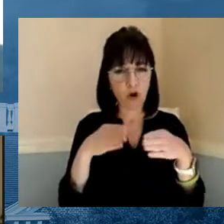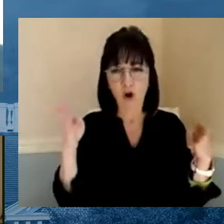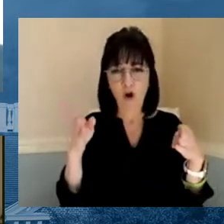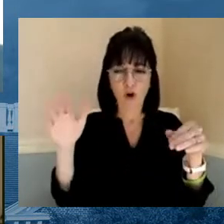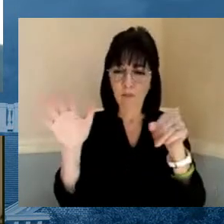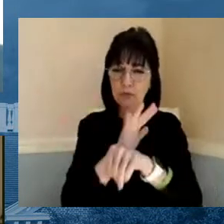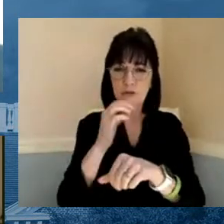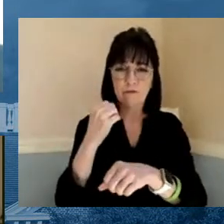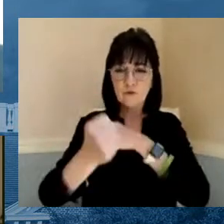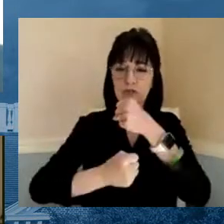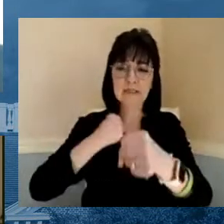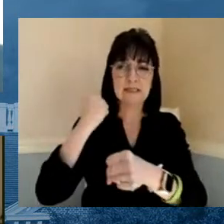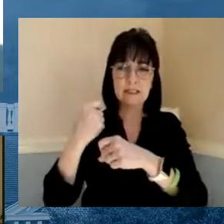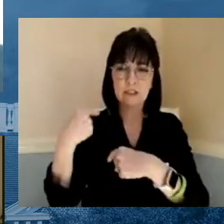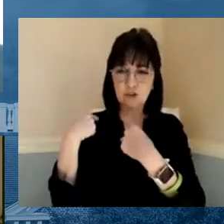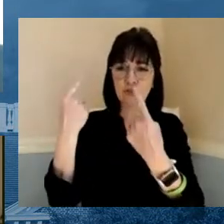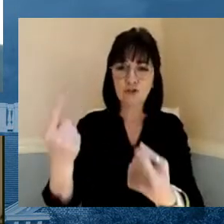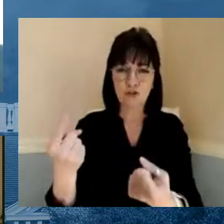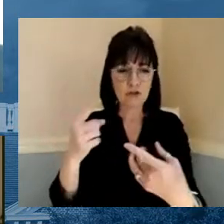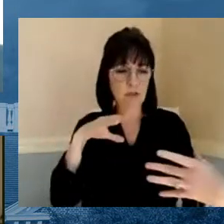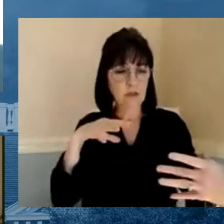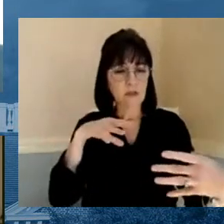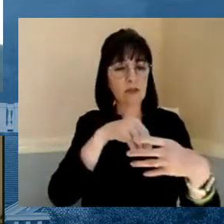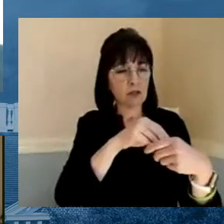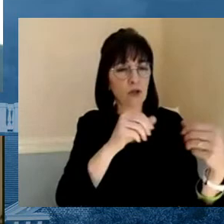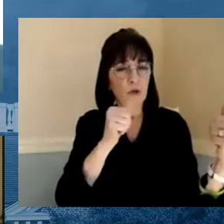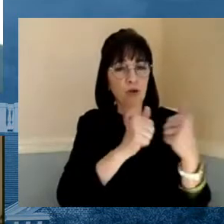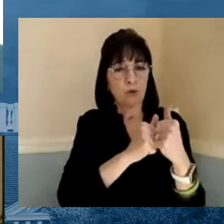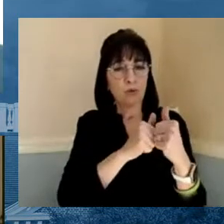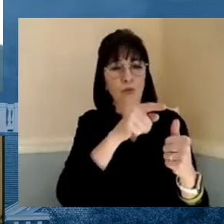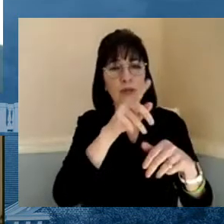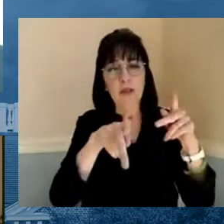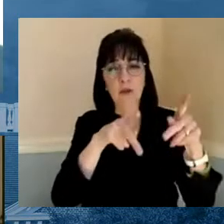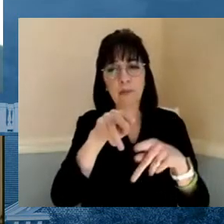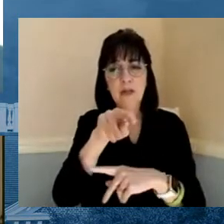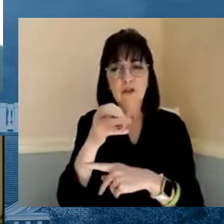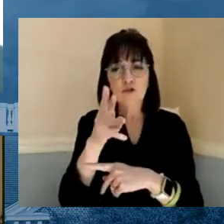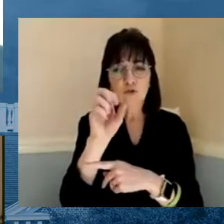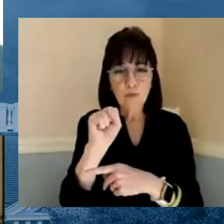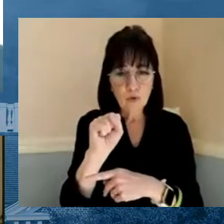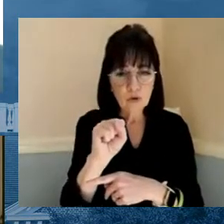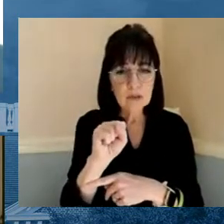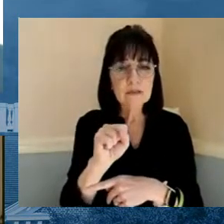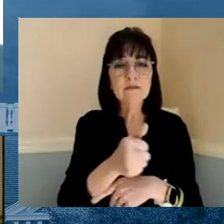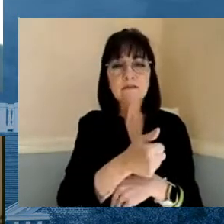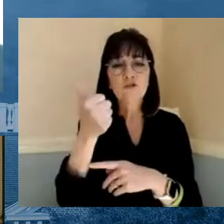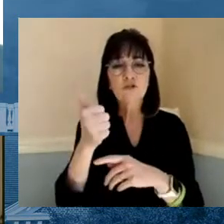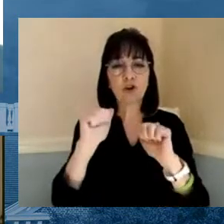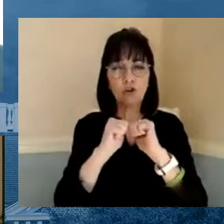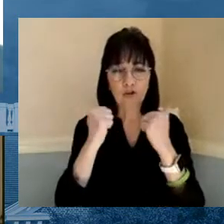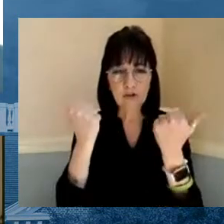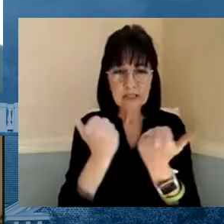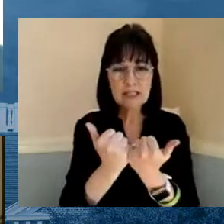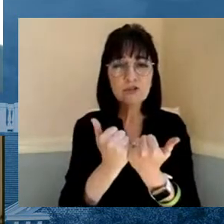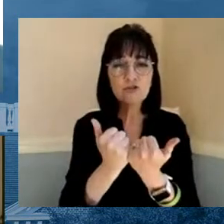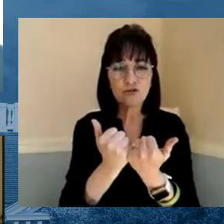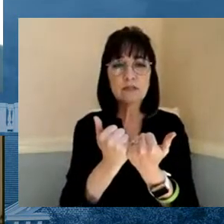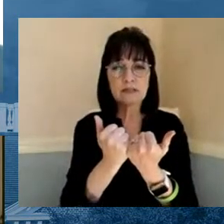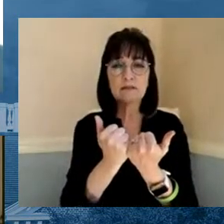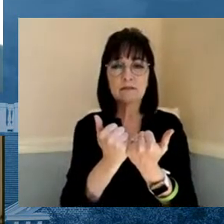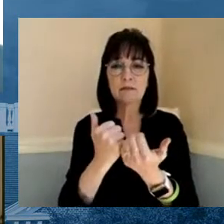at the Moors, supporting other folks who are working in other industries that are important to us sustaining a way of